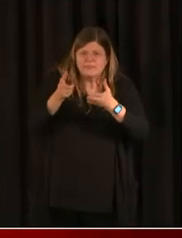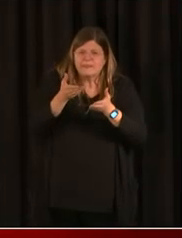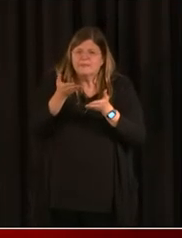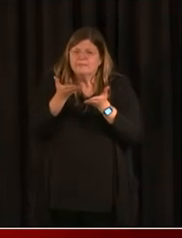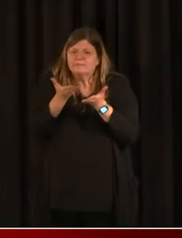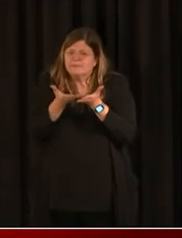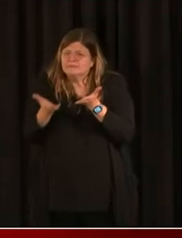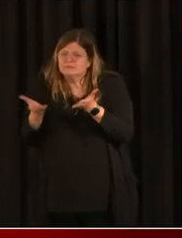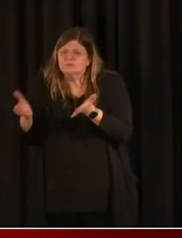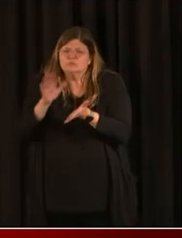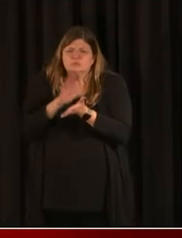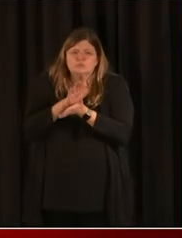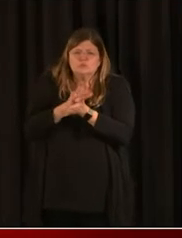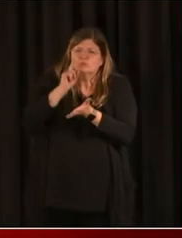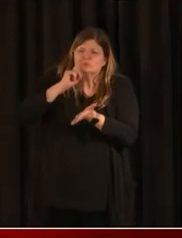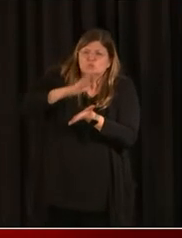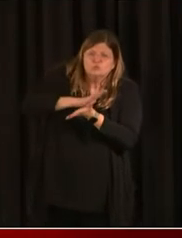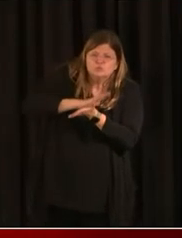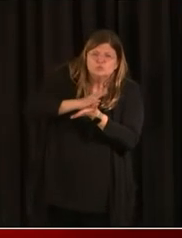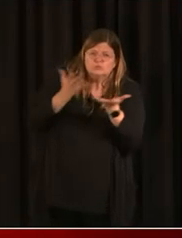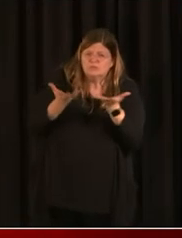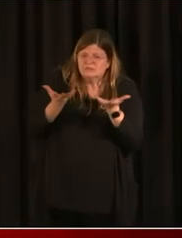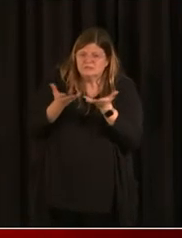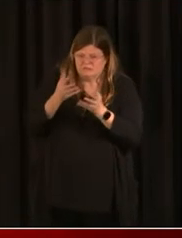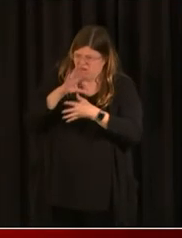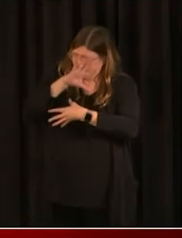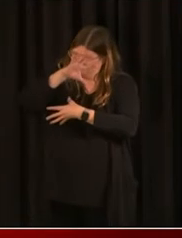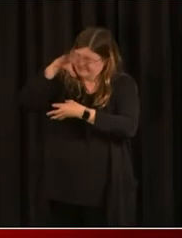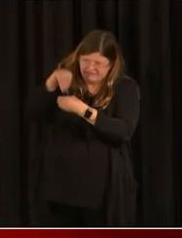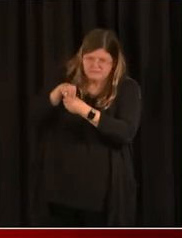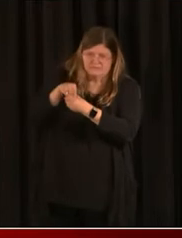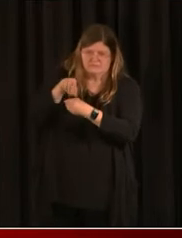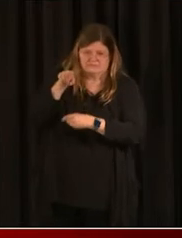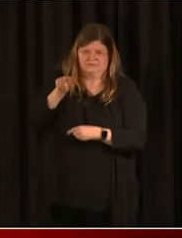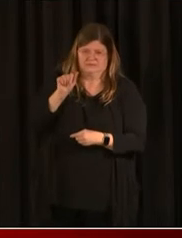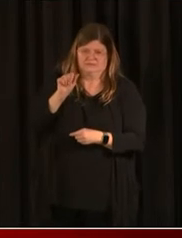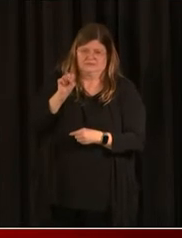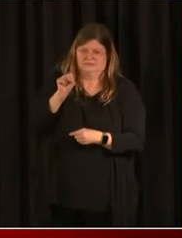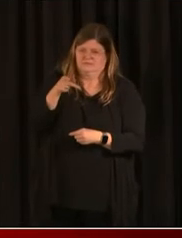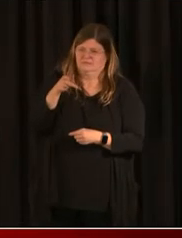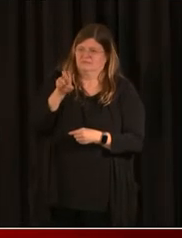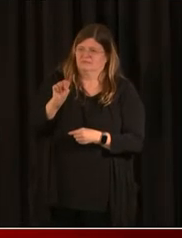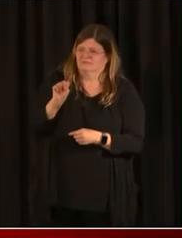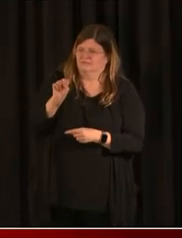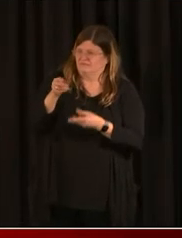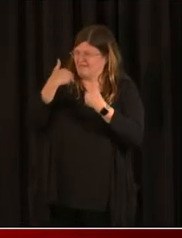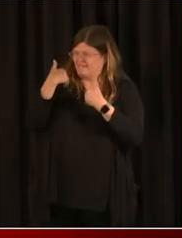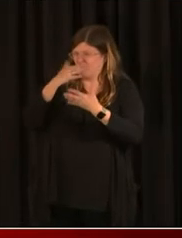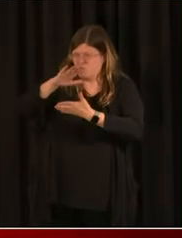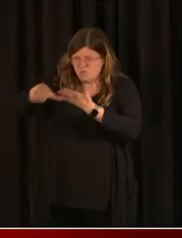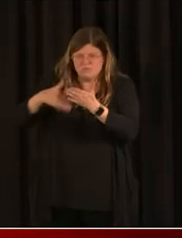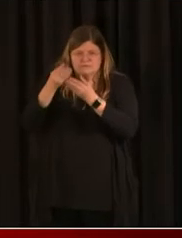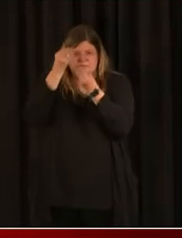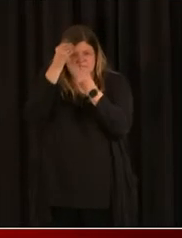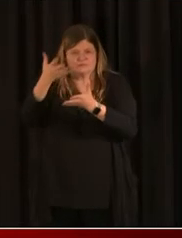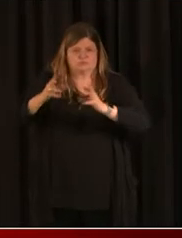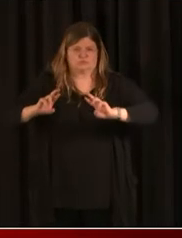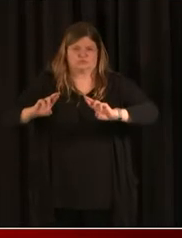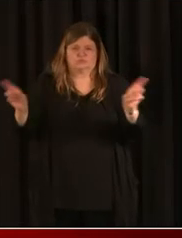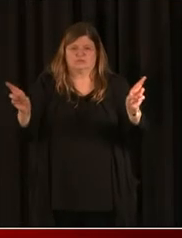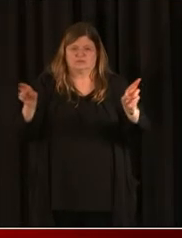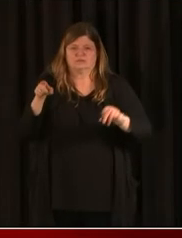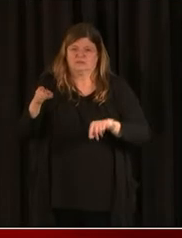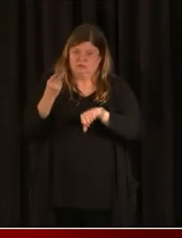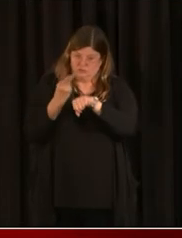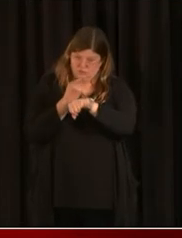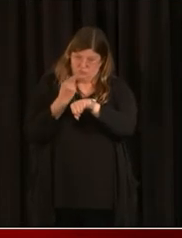content students will need for learning. In addition to that, just a reminder also that Canvas can be a communication